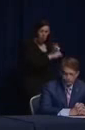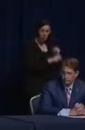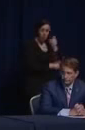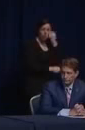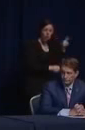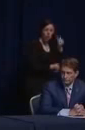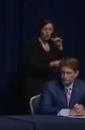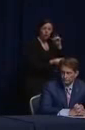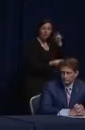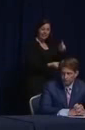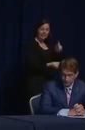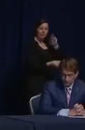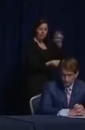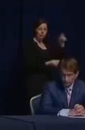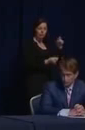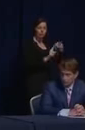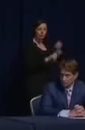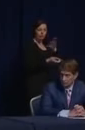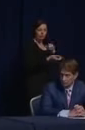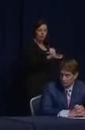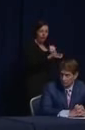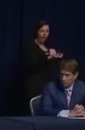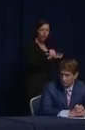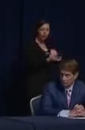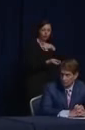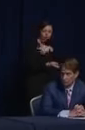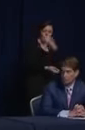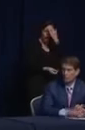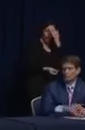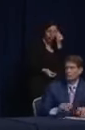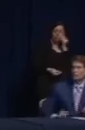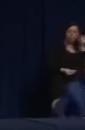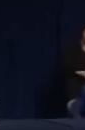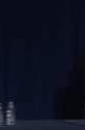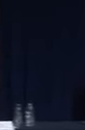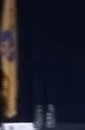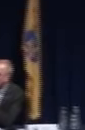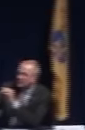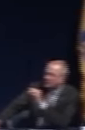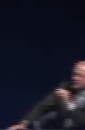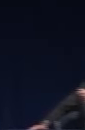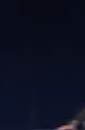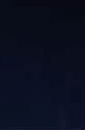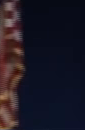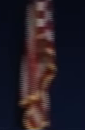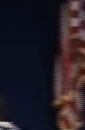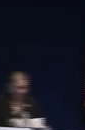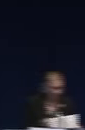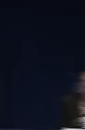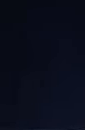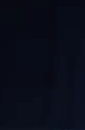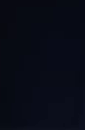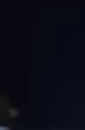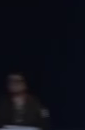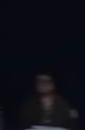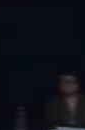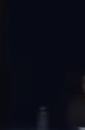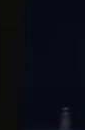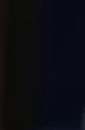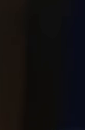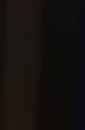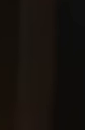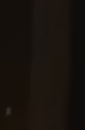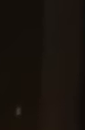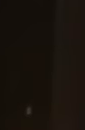doctor's permission slip? Any more color on that, if you could? Certainly, Governor. The operations will be from 8 to 4 at Bergen